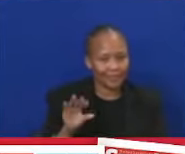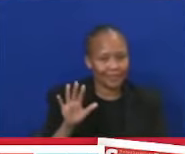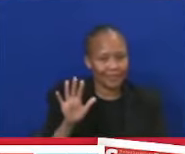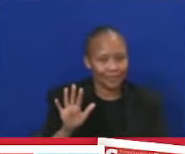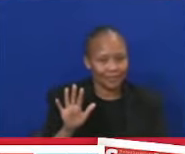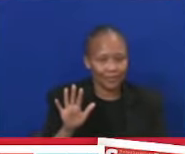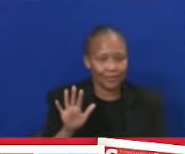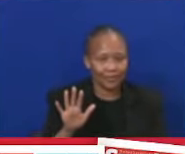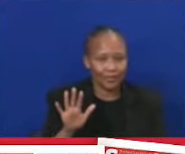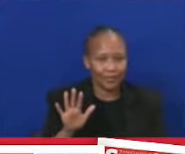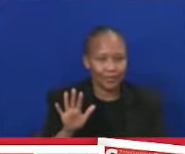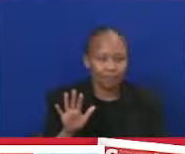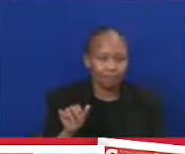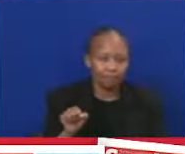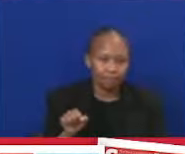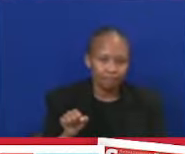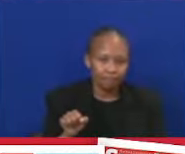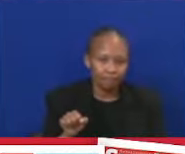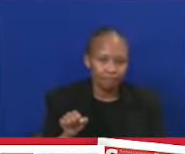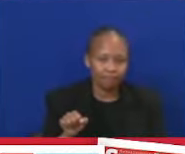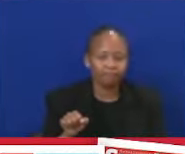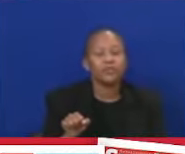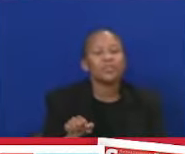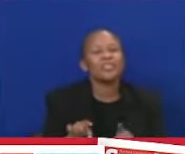And he indicated also that